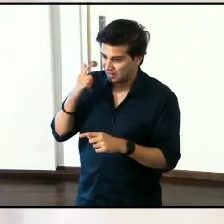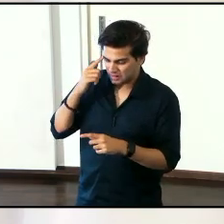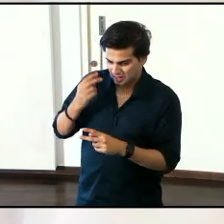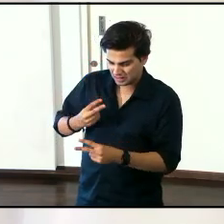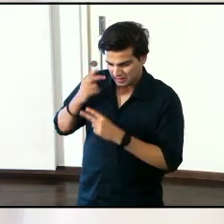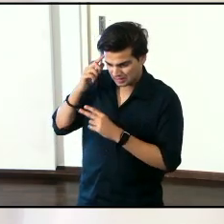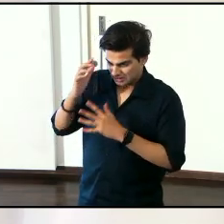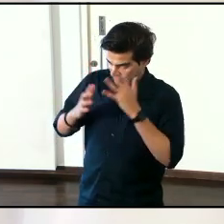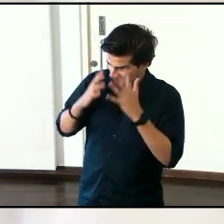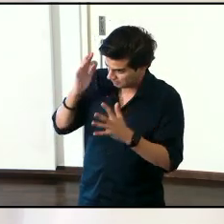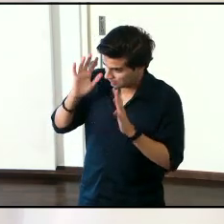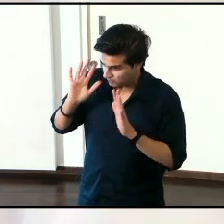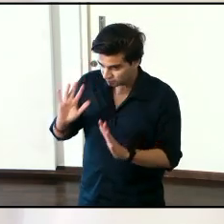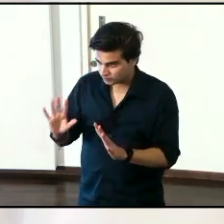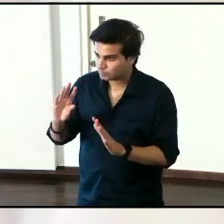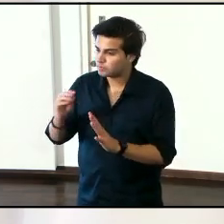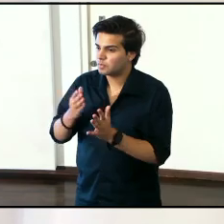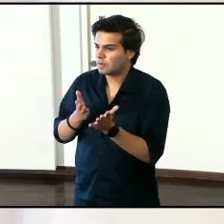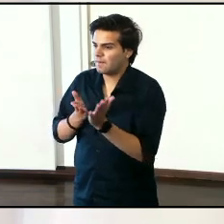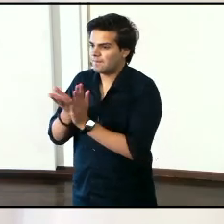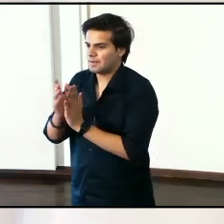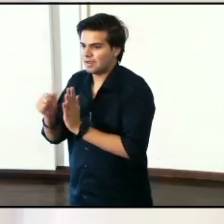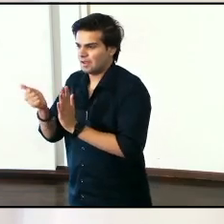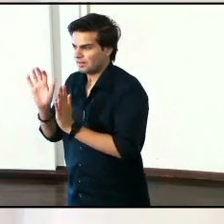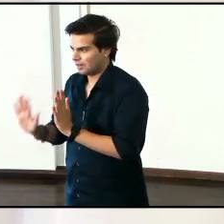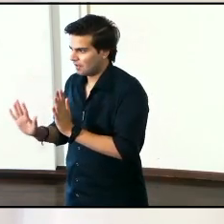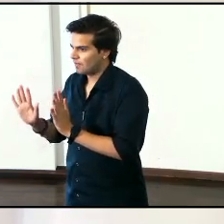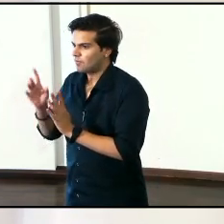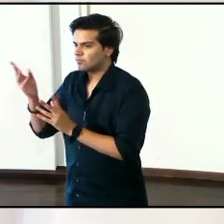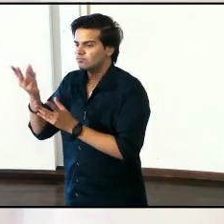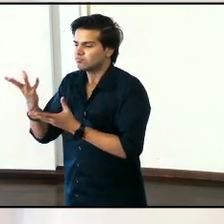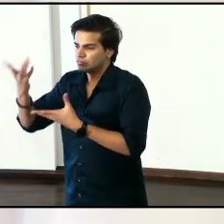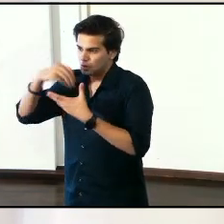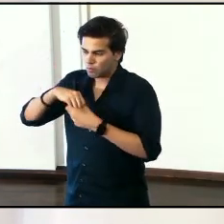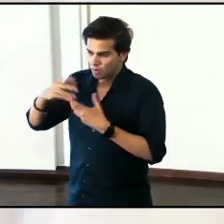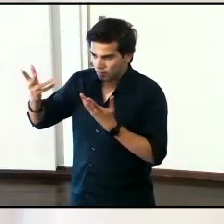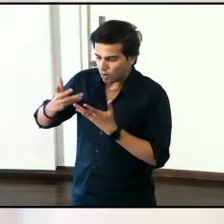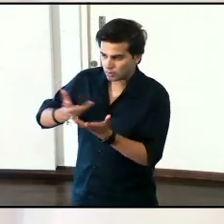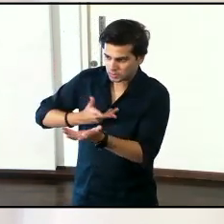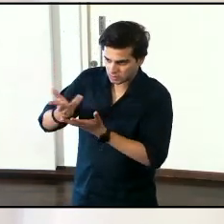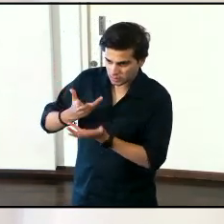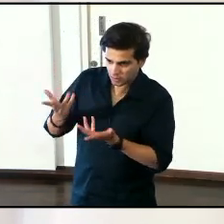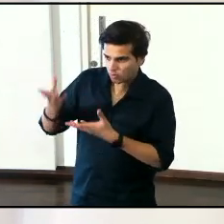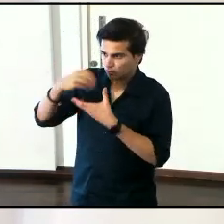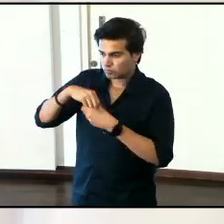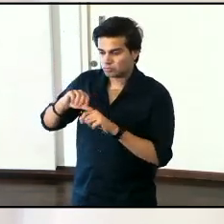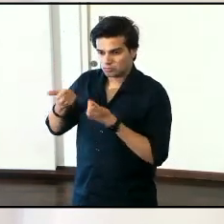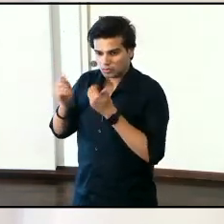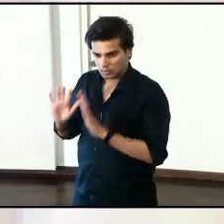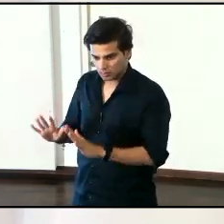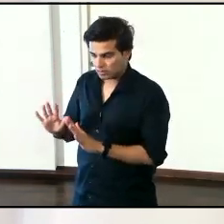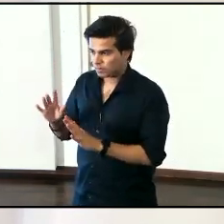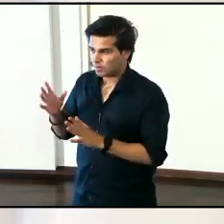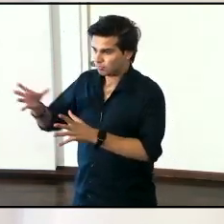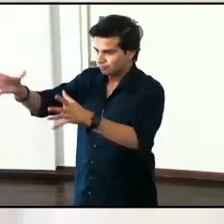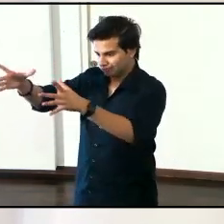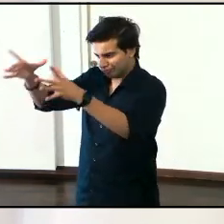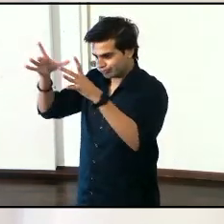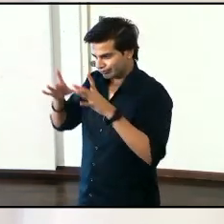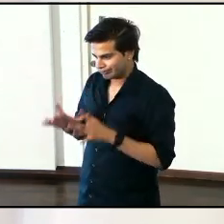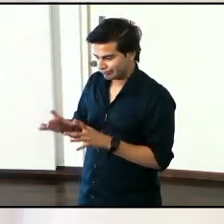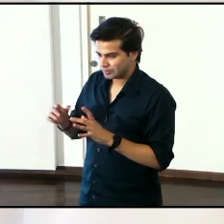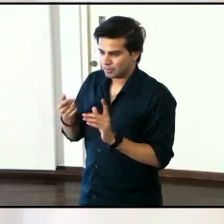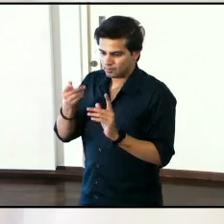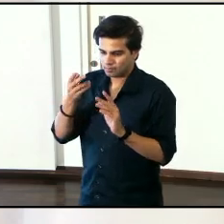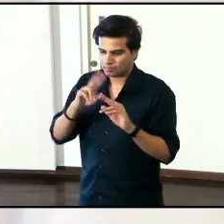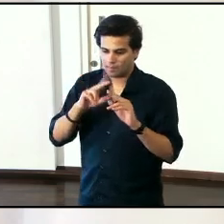of resistance, there's a way in which we need to contribute in order to actually collectively perhaps fill in the blanks